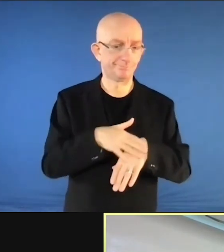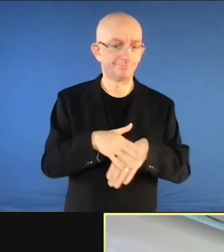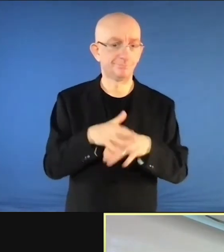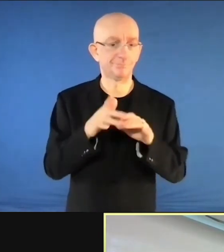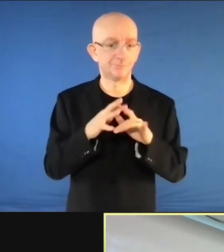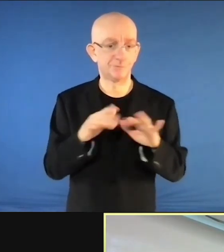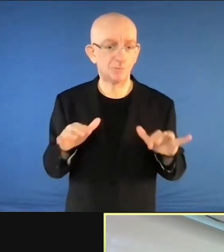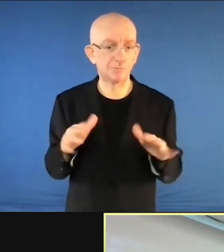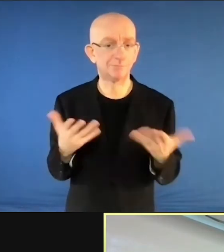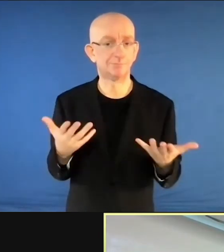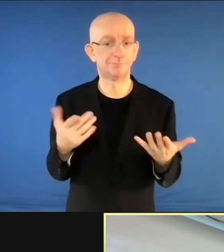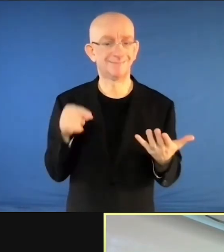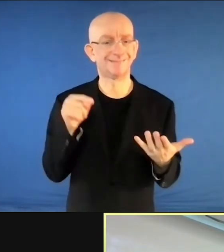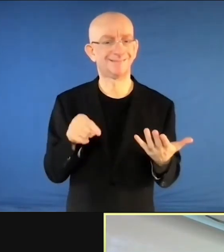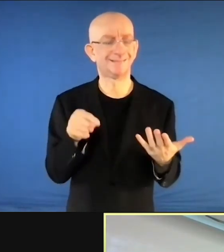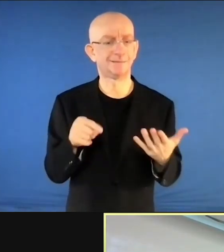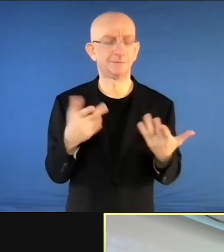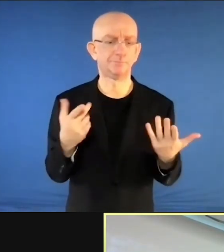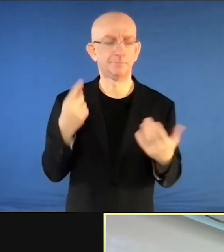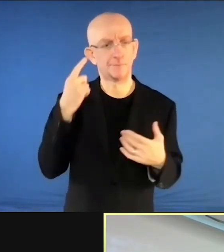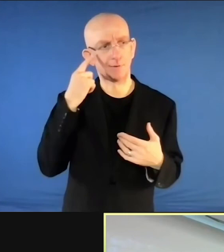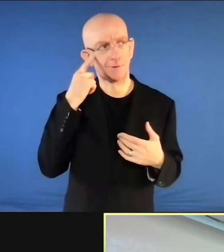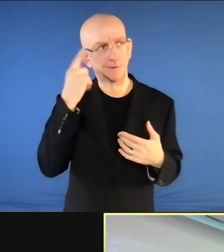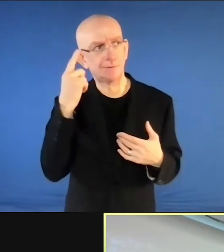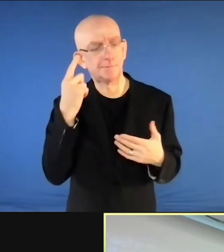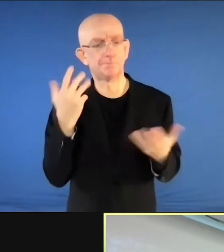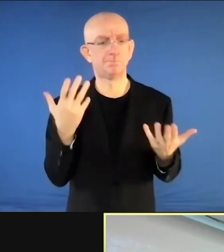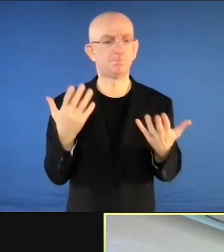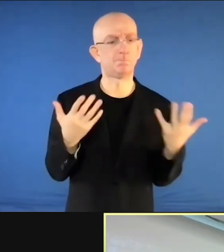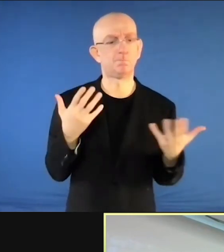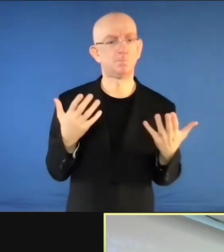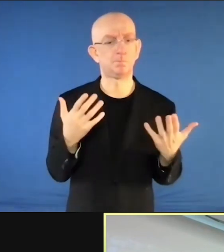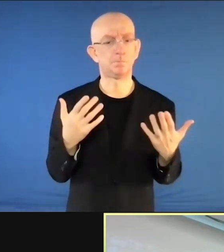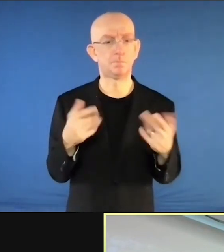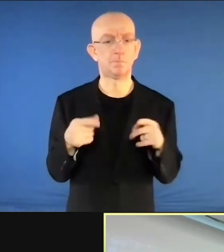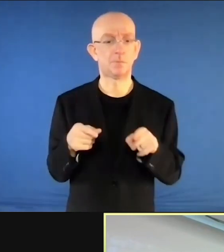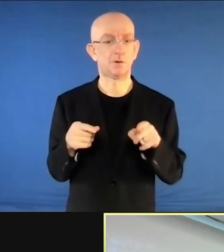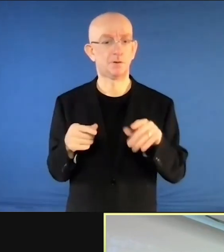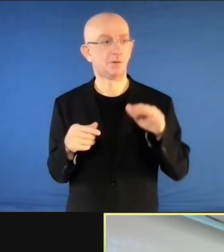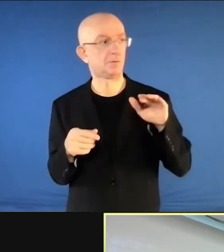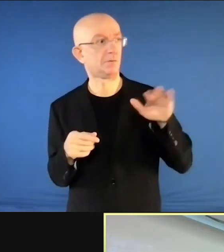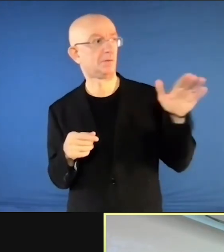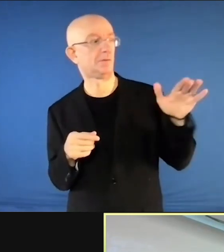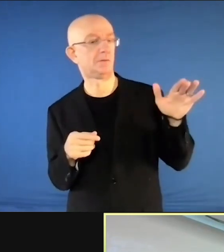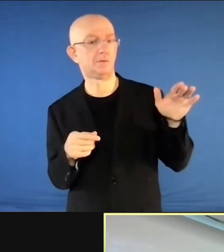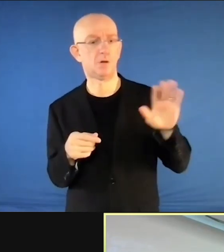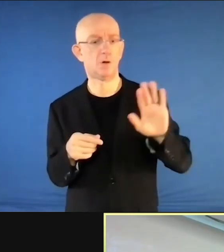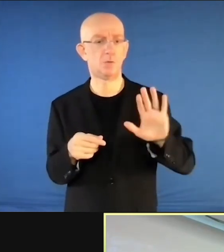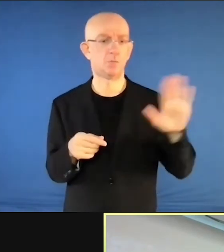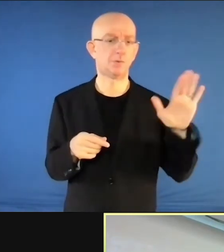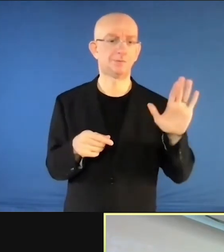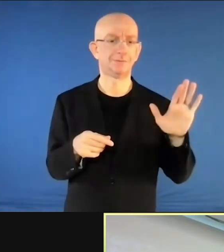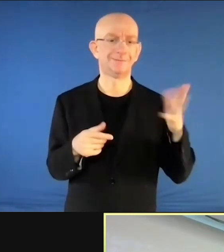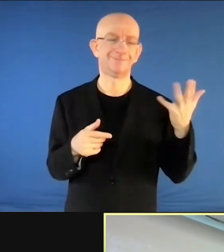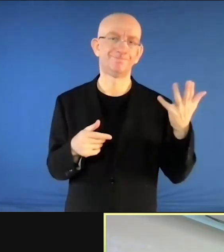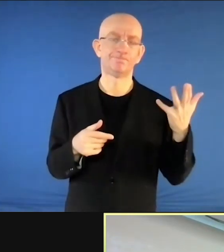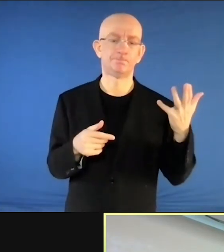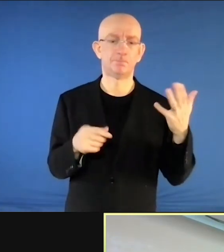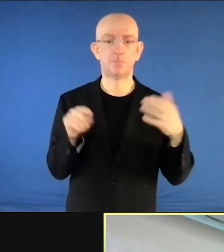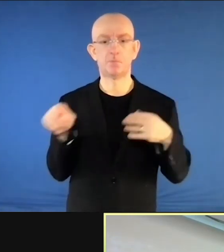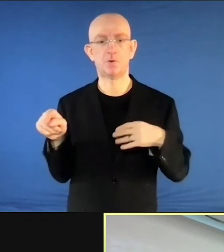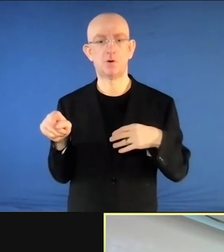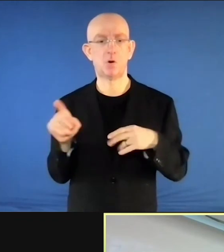saving non-Westerners in terms of Western countries helping refugees